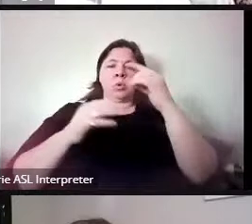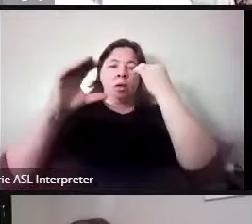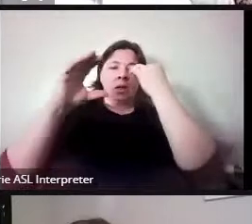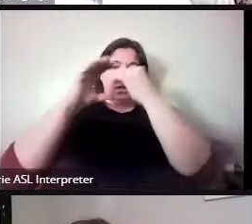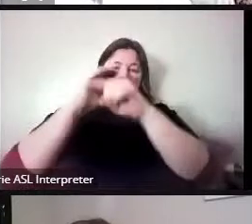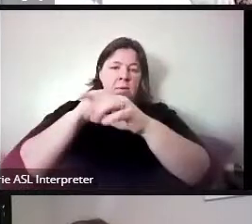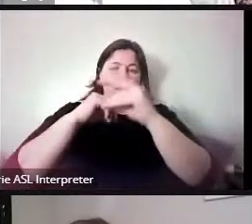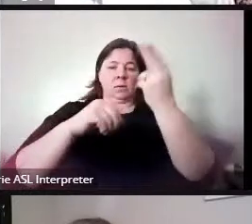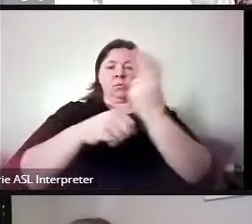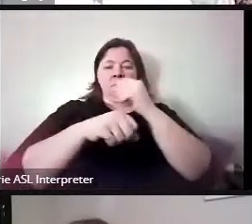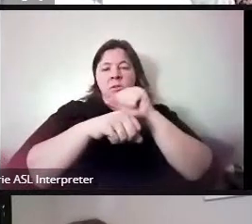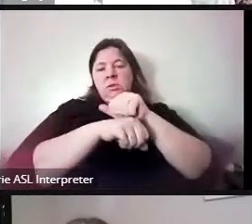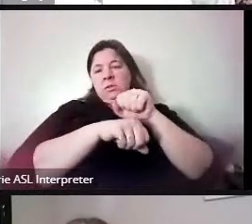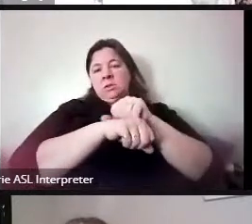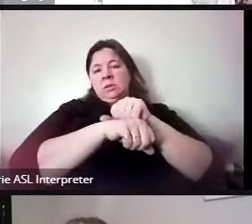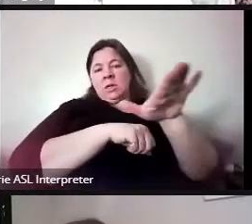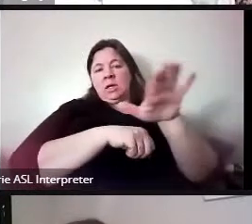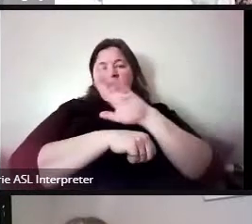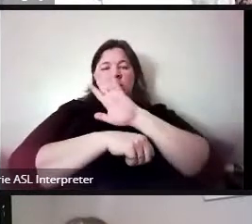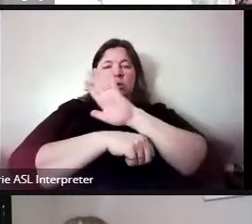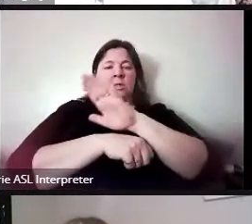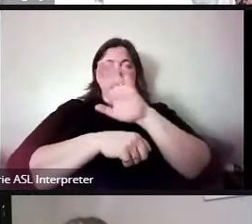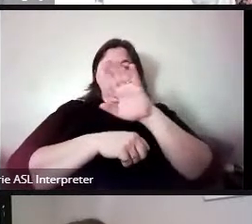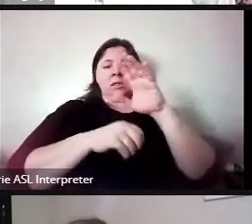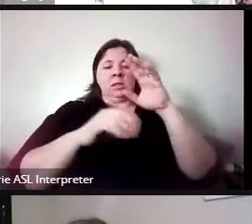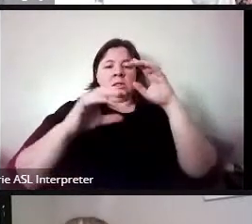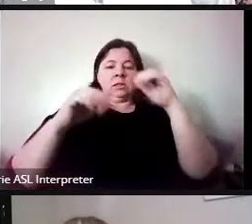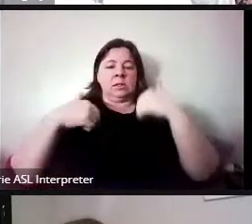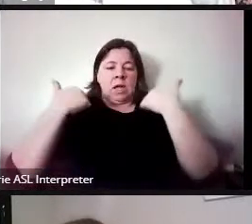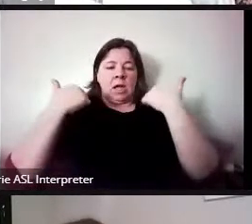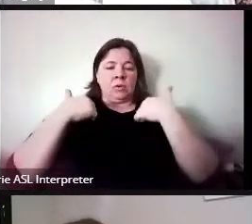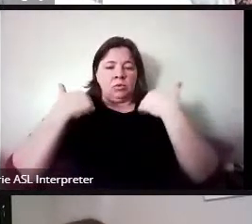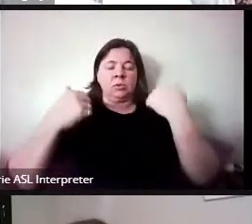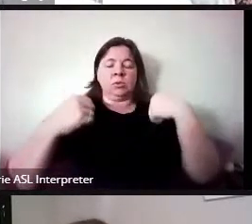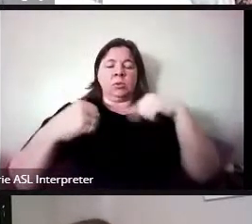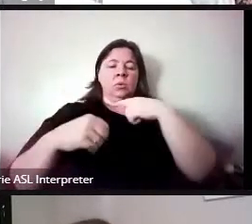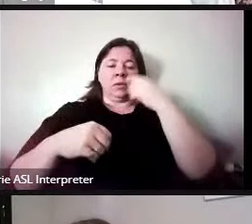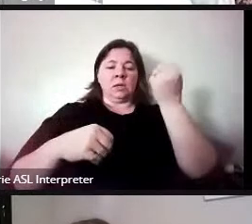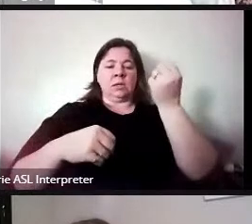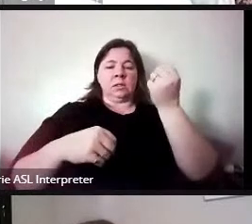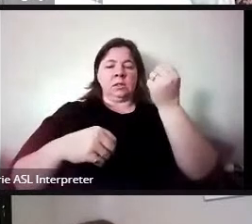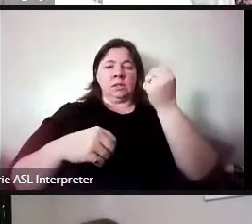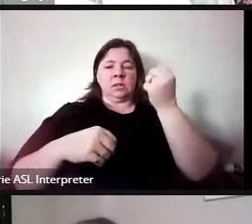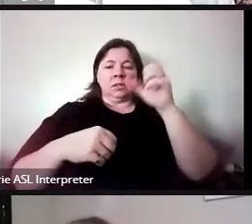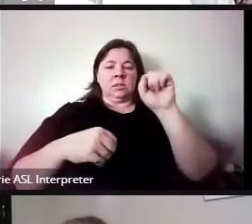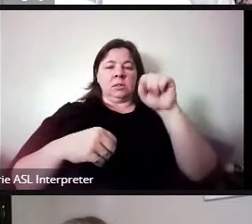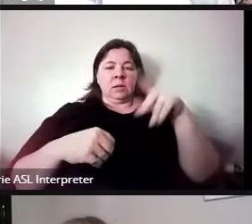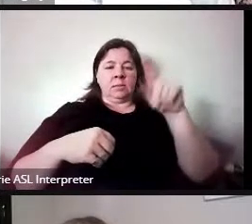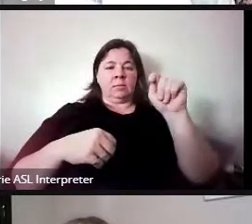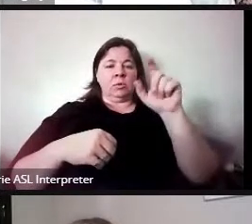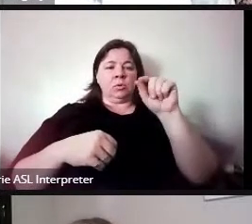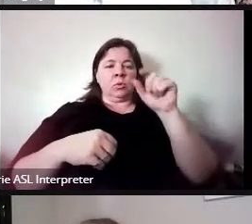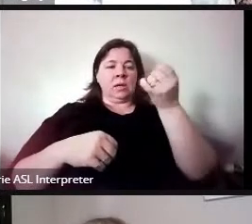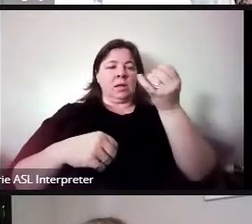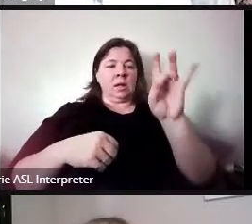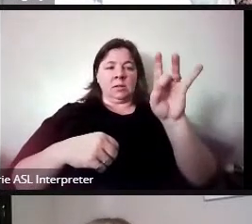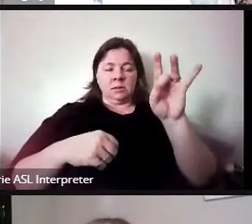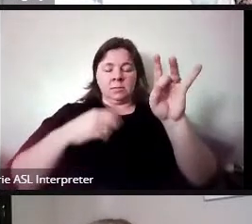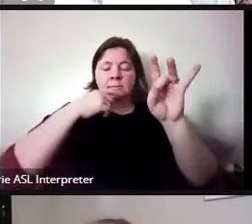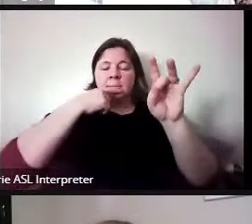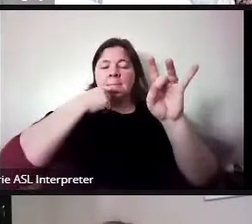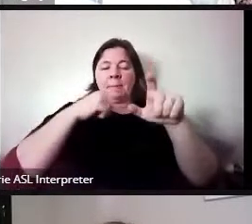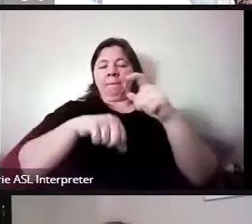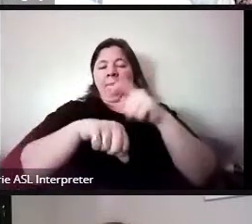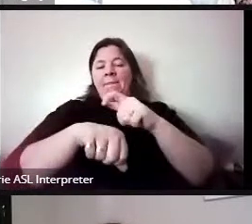he used to send his BTC address. And right now, so it was 16th of September 2018, and